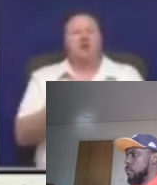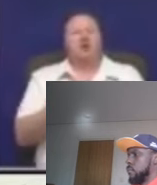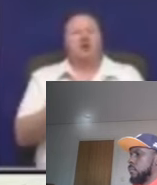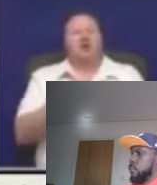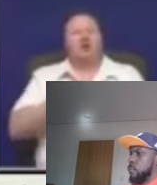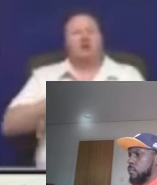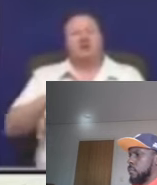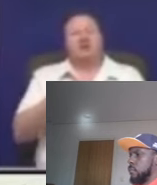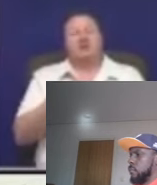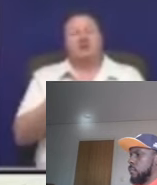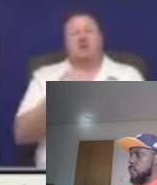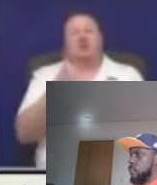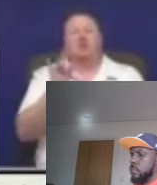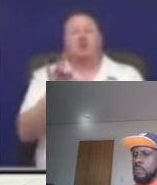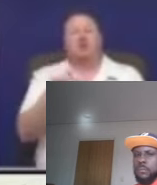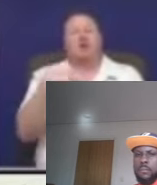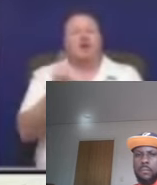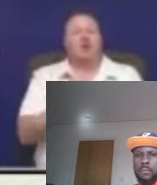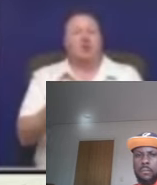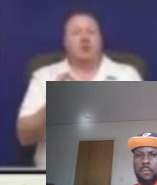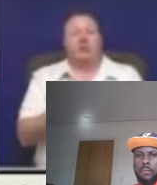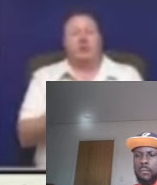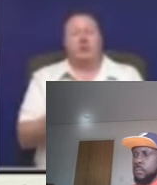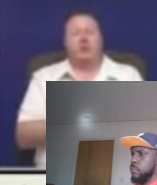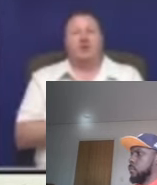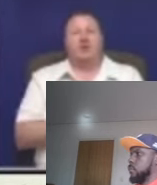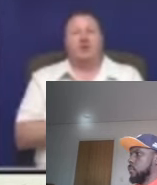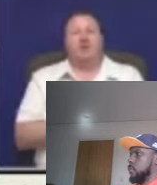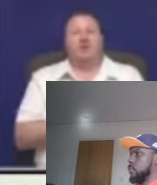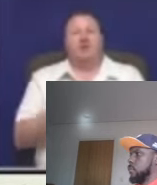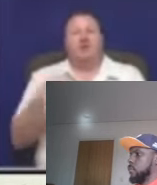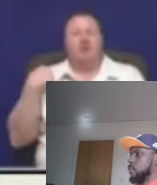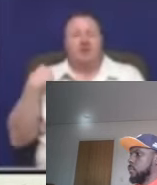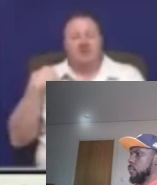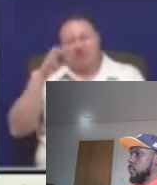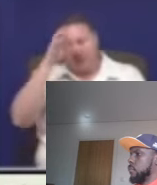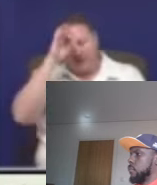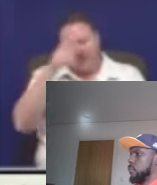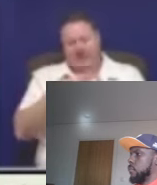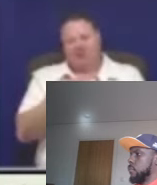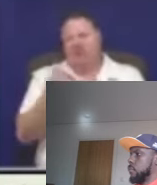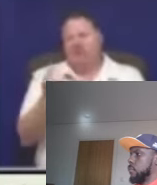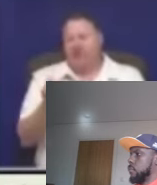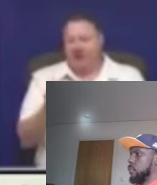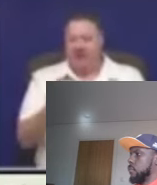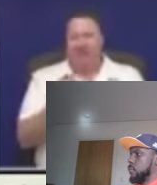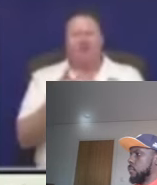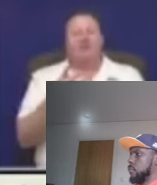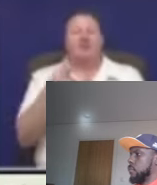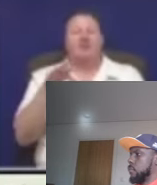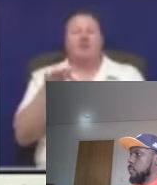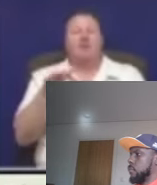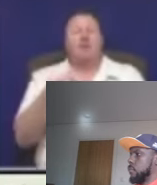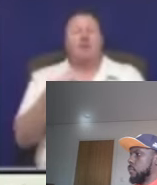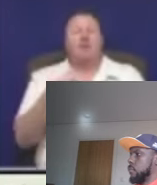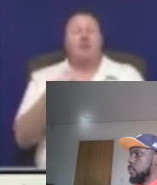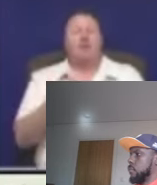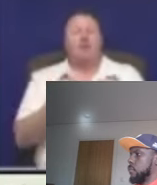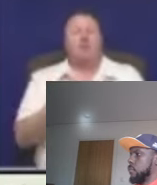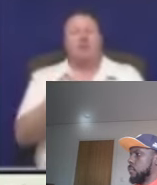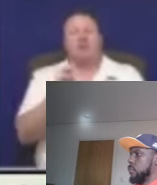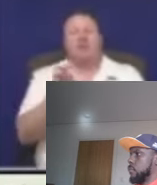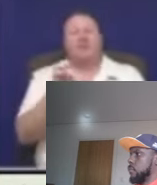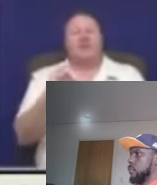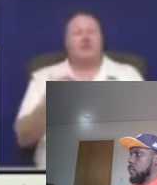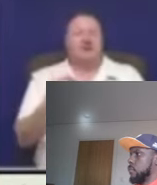The summit will bring together key stakeholders, including the Minister of Police, the Minister of Finance, Public Works MECs from all 9